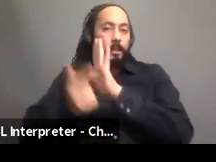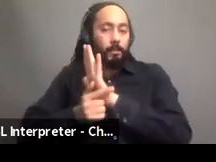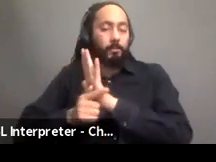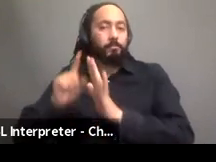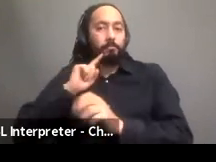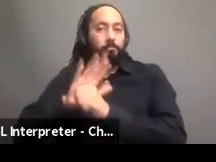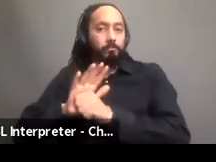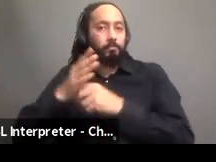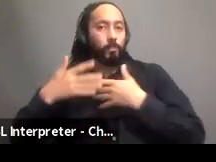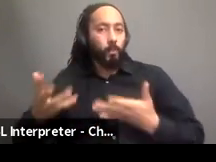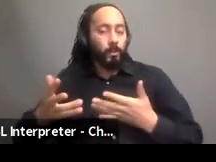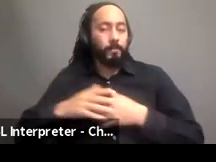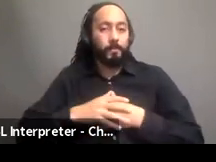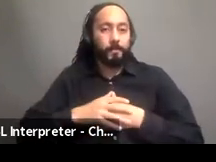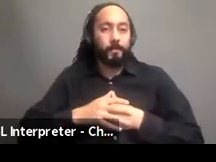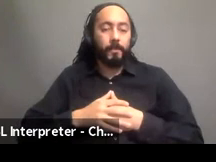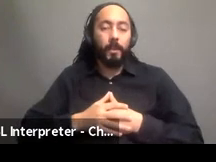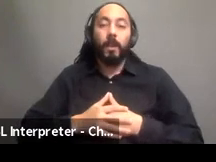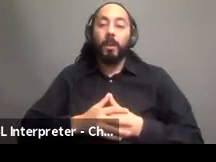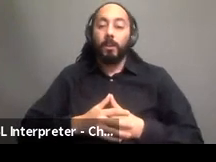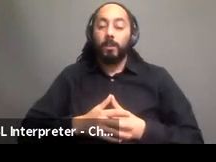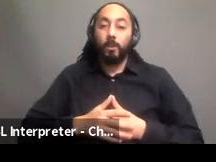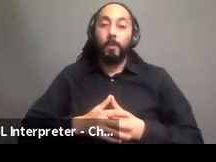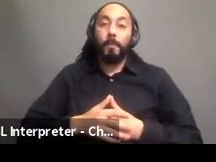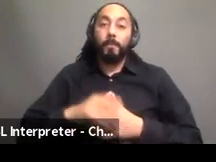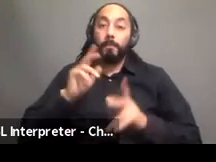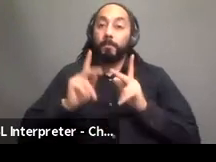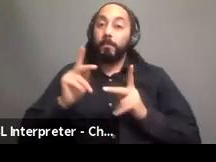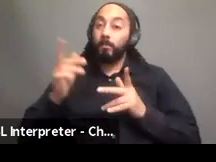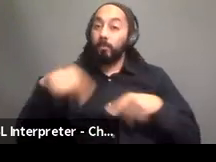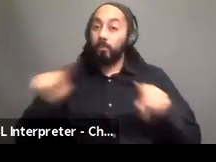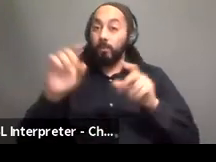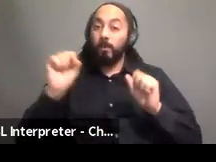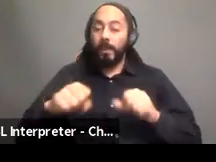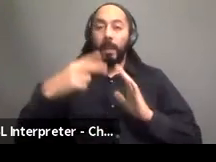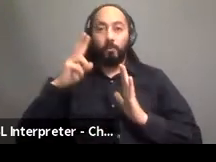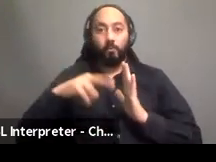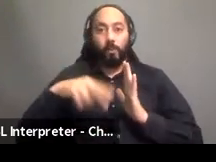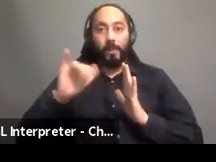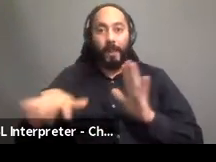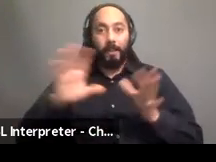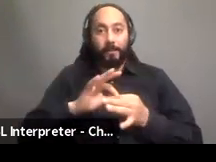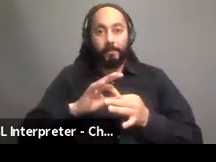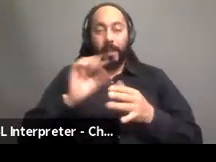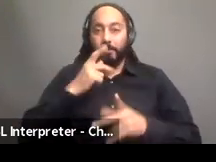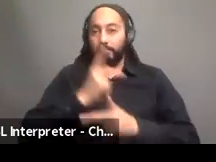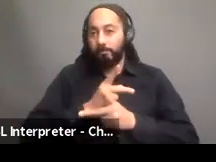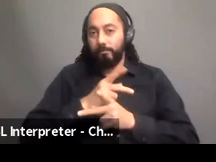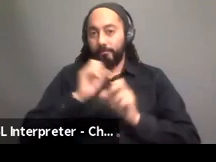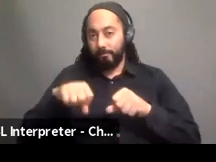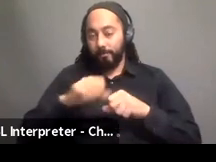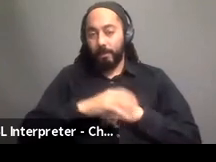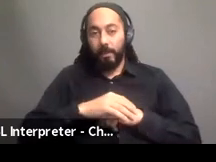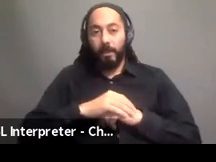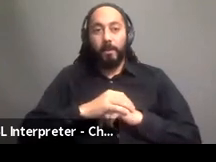see. So folks can definitely be reading that over and keeping that. And then for our